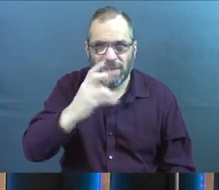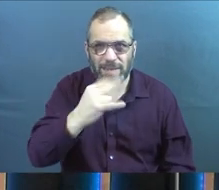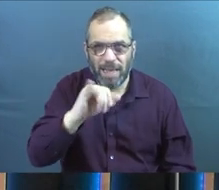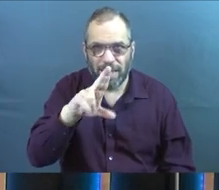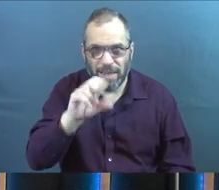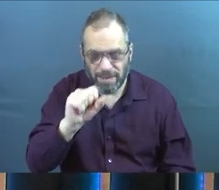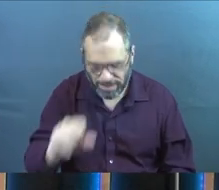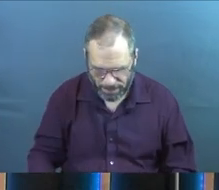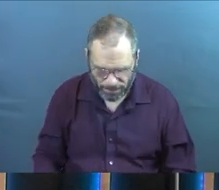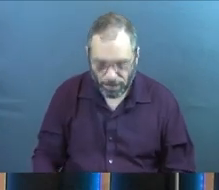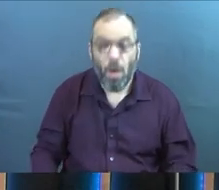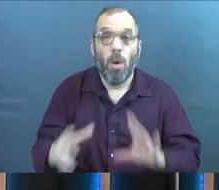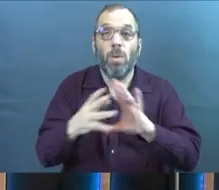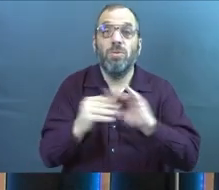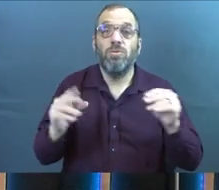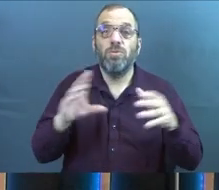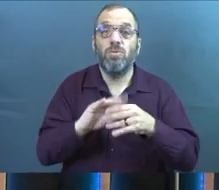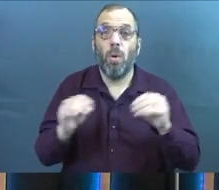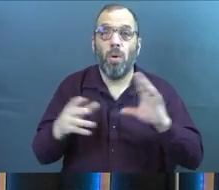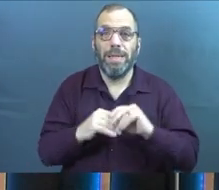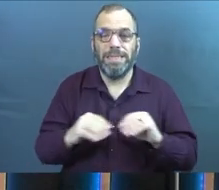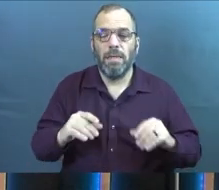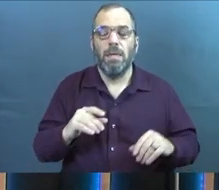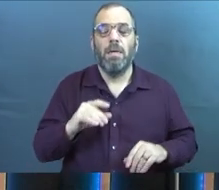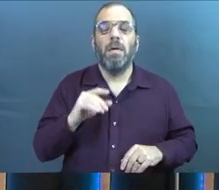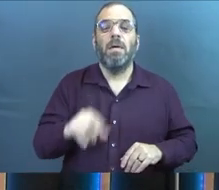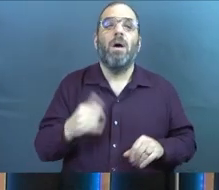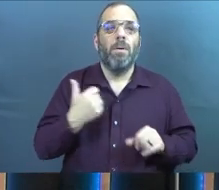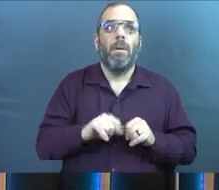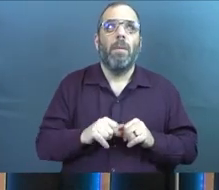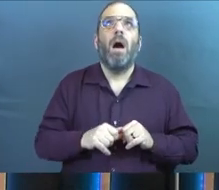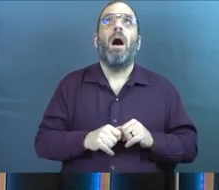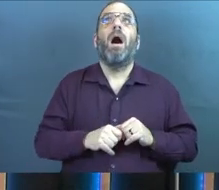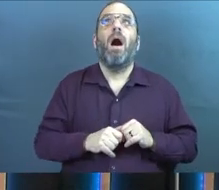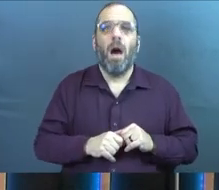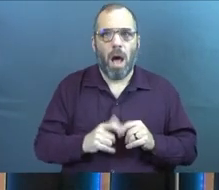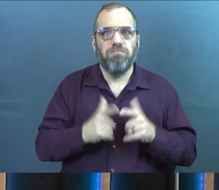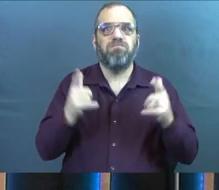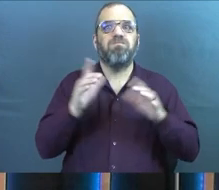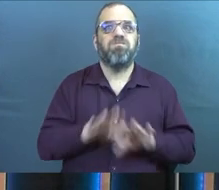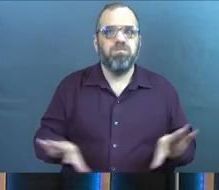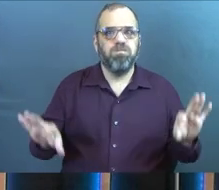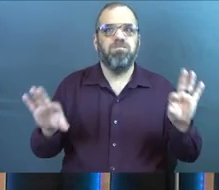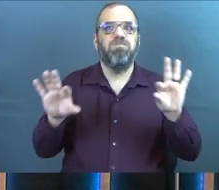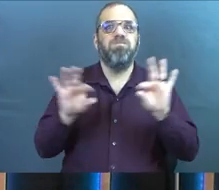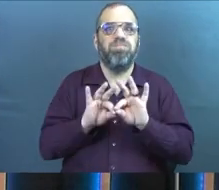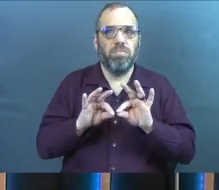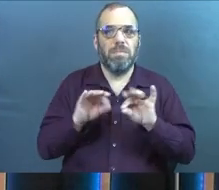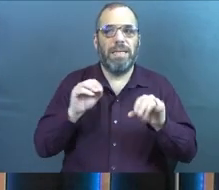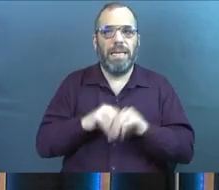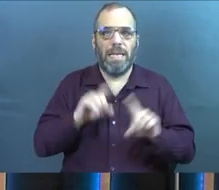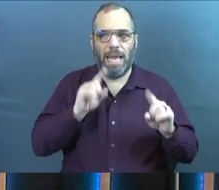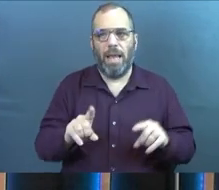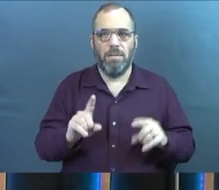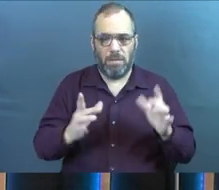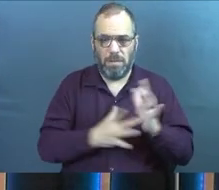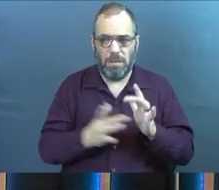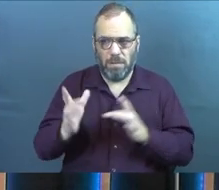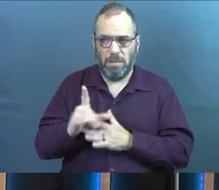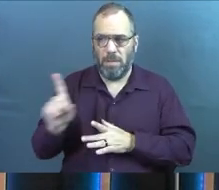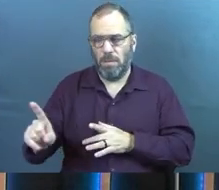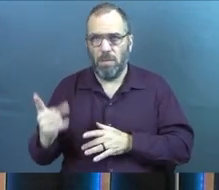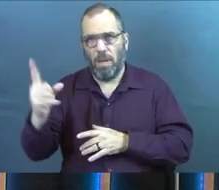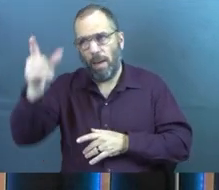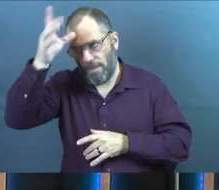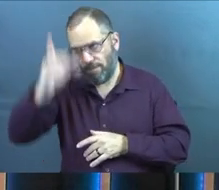is, and give you some background. But I believe this moment with Zacchaeus can reveal huge significance into the answers to why Jesus